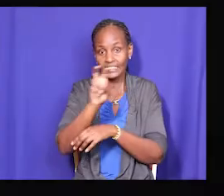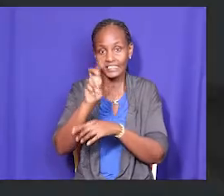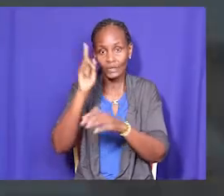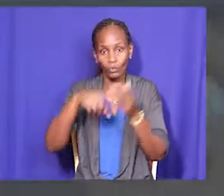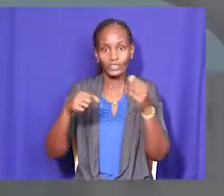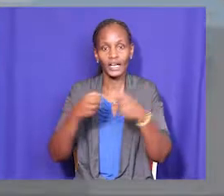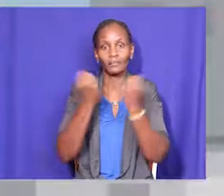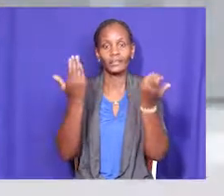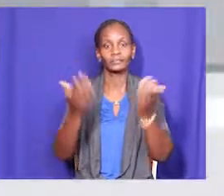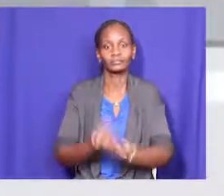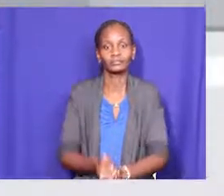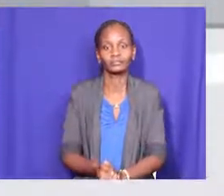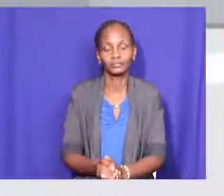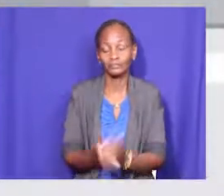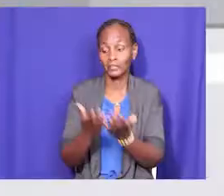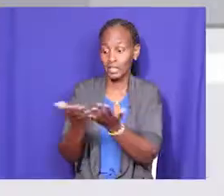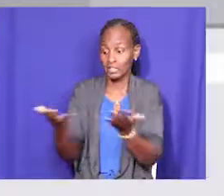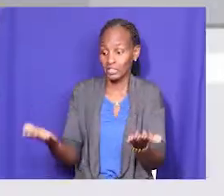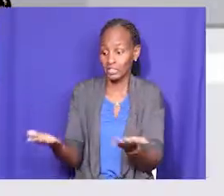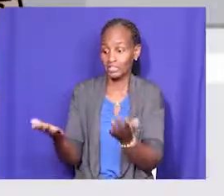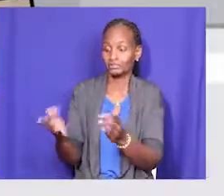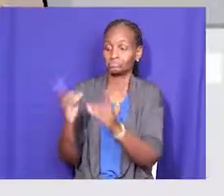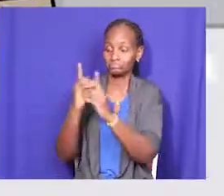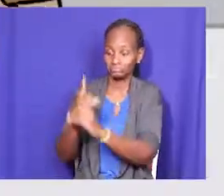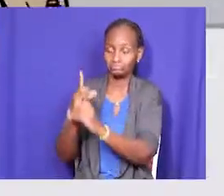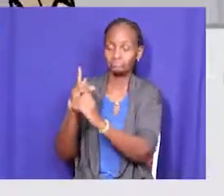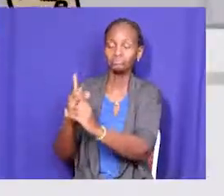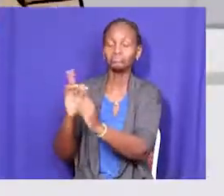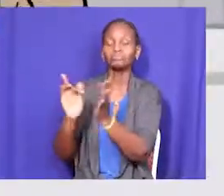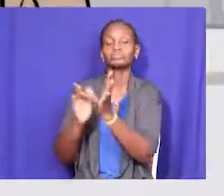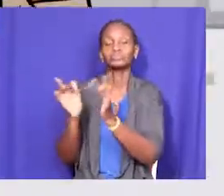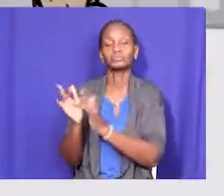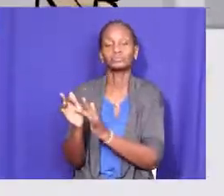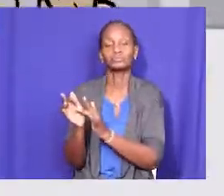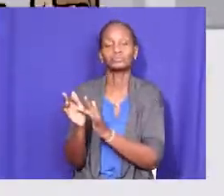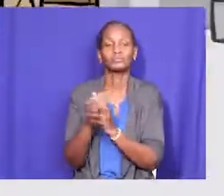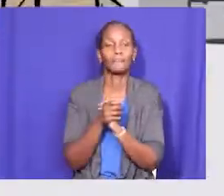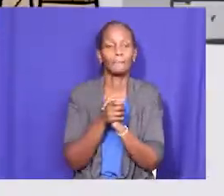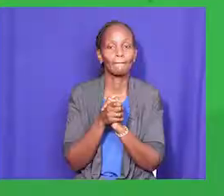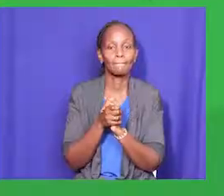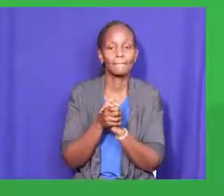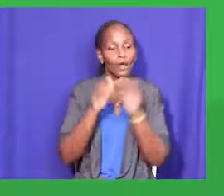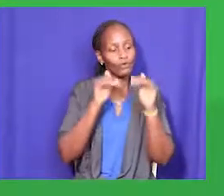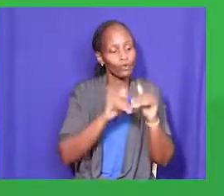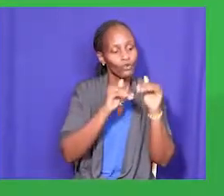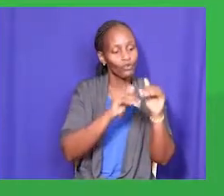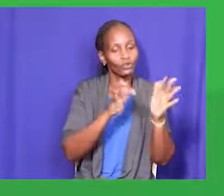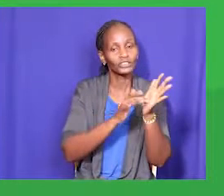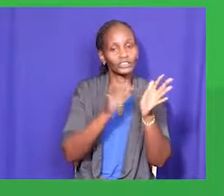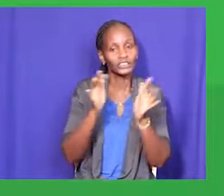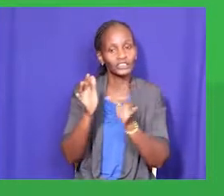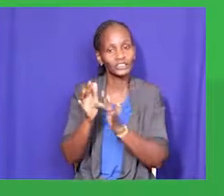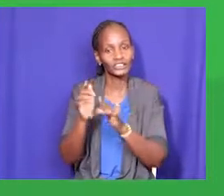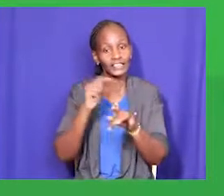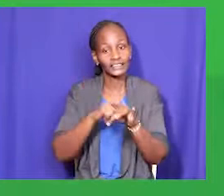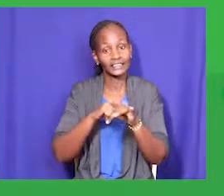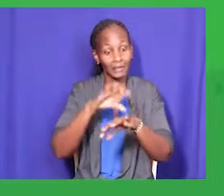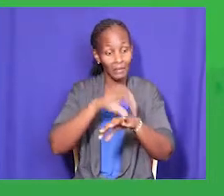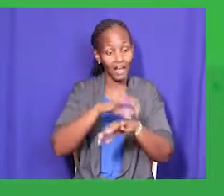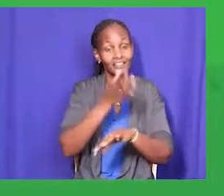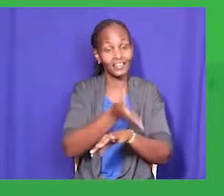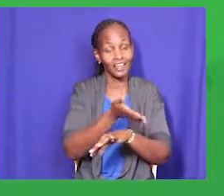happened. These are the apostles. Hello! They followed Jesus during his time on